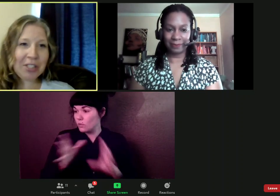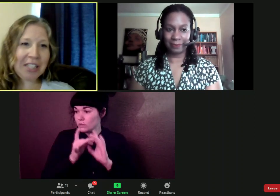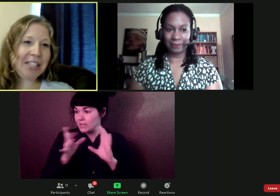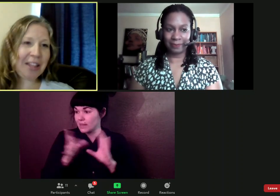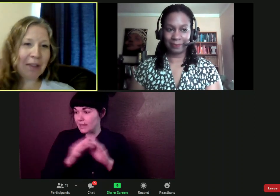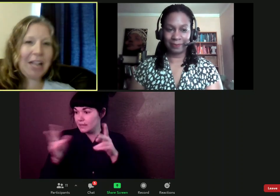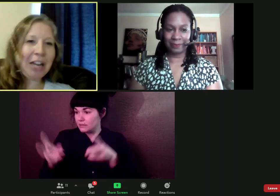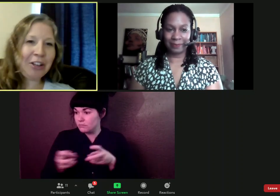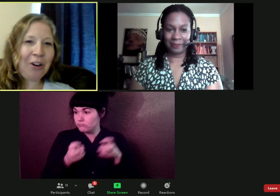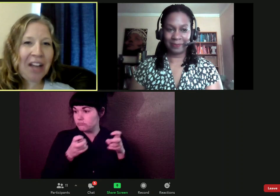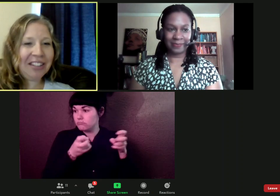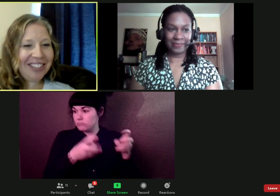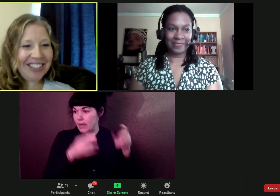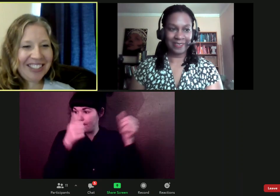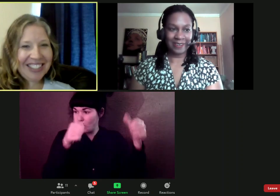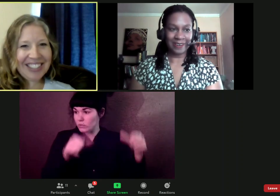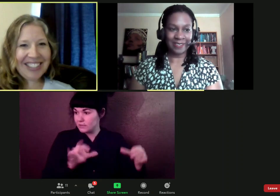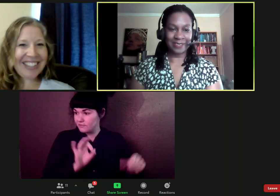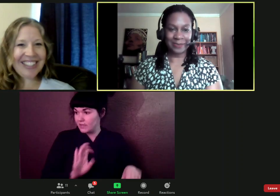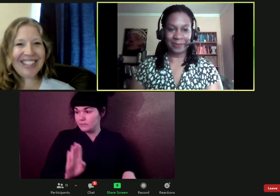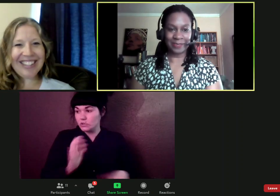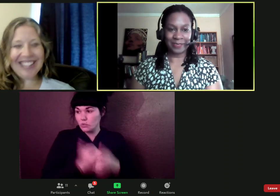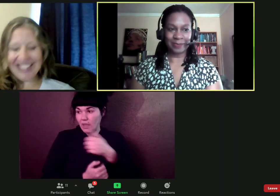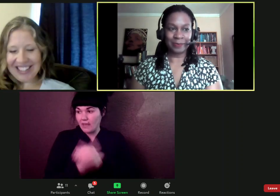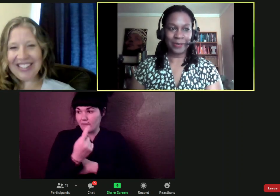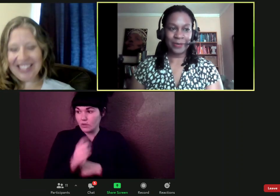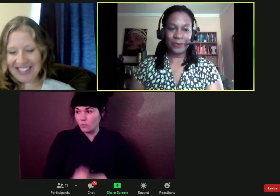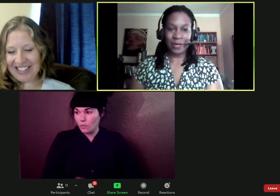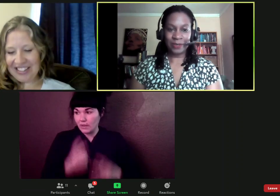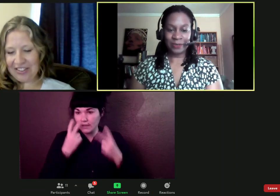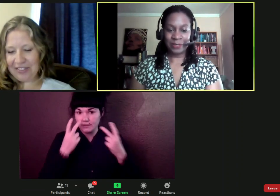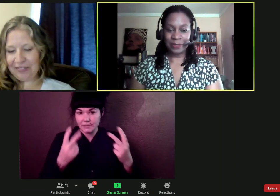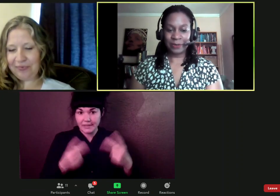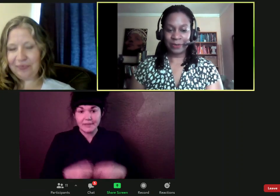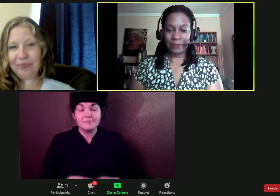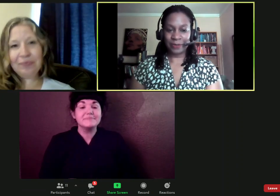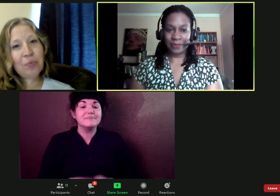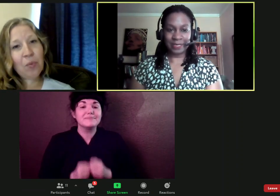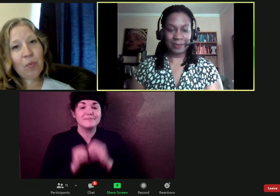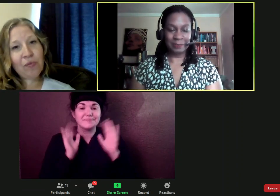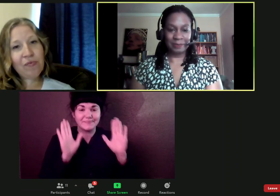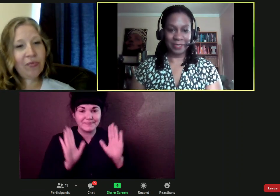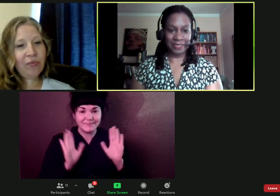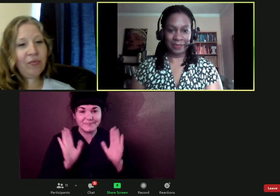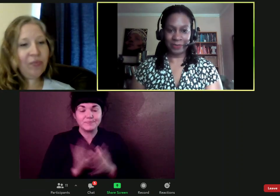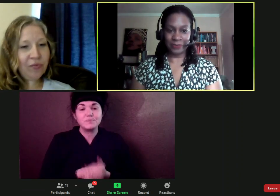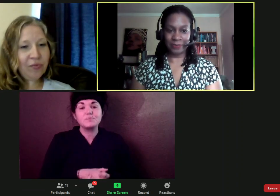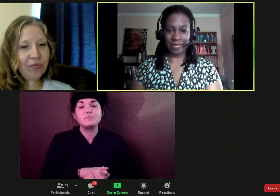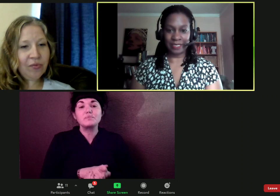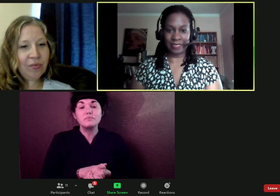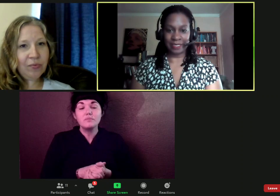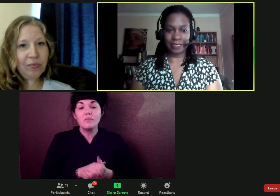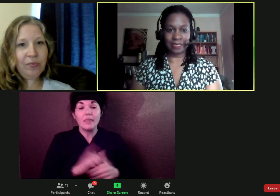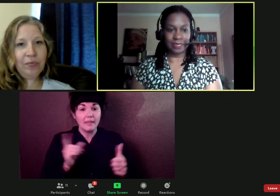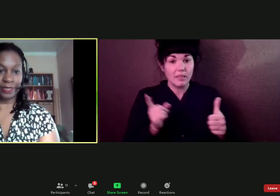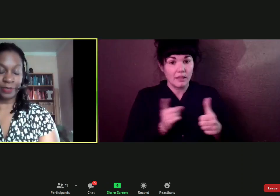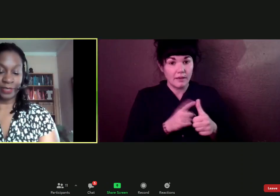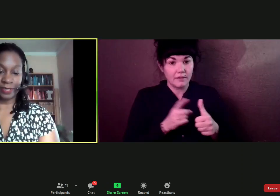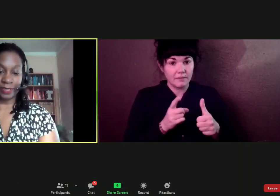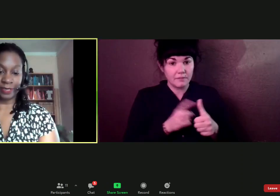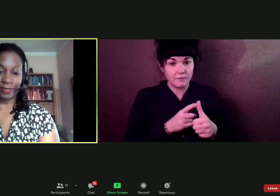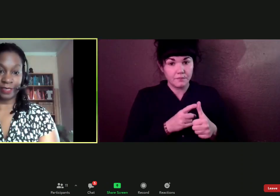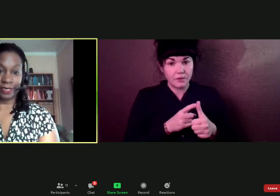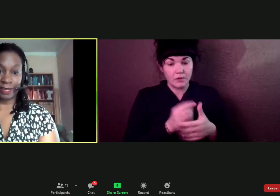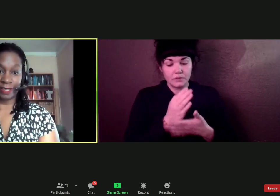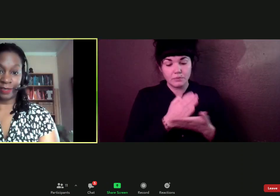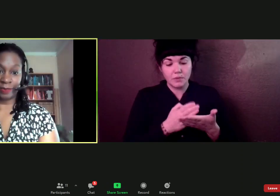our folks can see them. Tanya, go ahead. Awesome. Awesome. Well, you know, the first piece of information is concerning